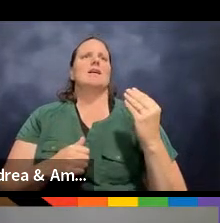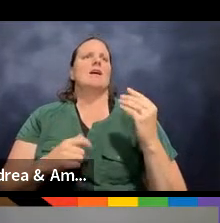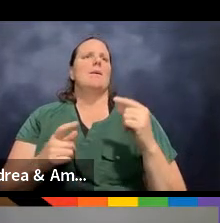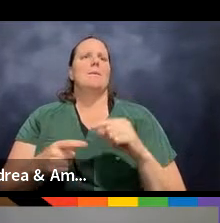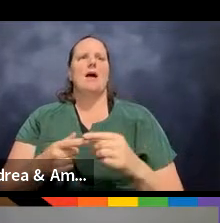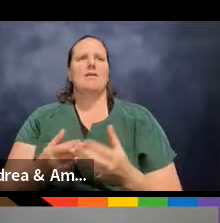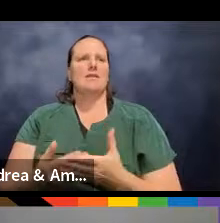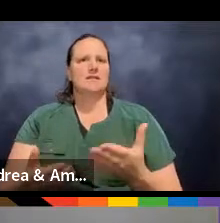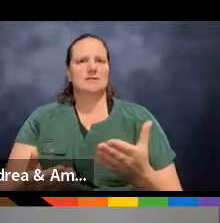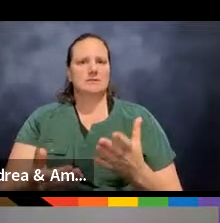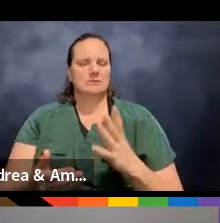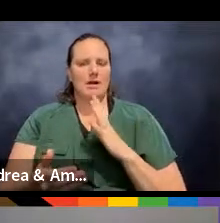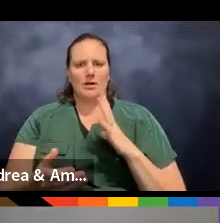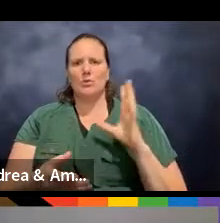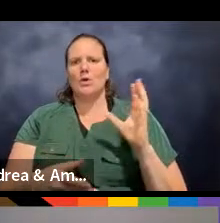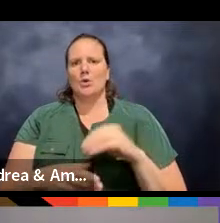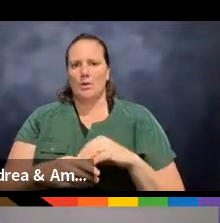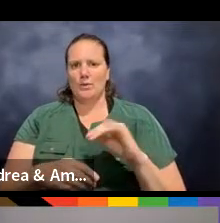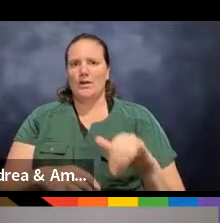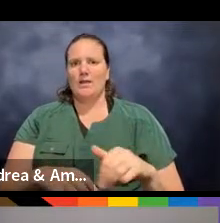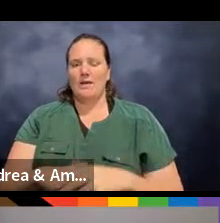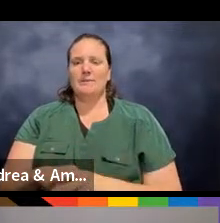things, then we will incorporate that.